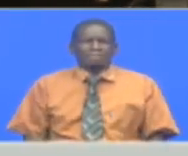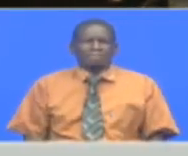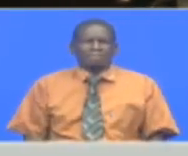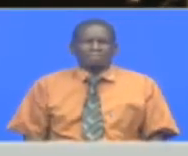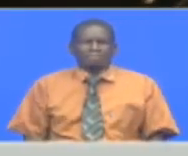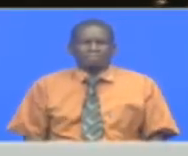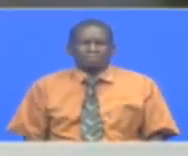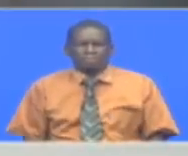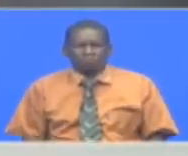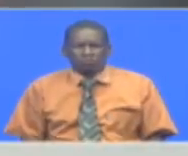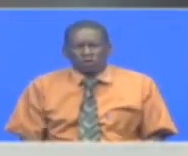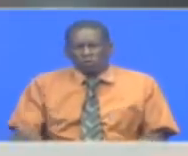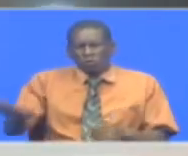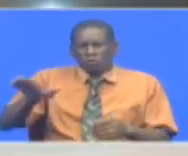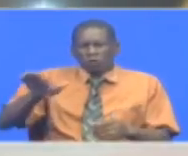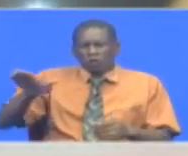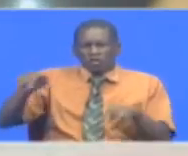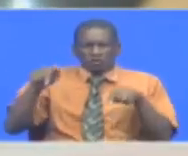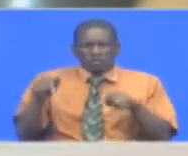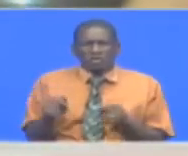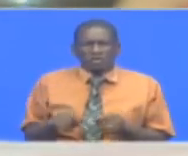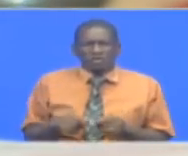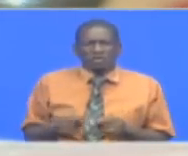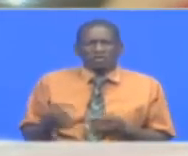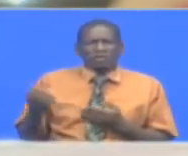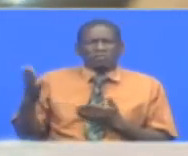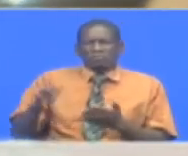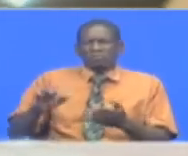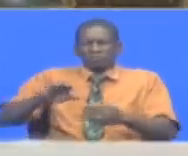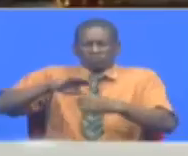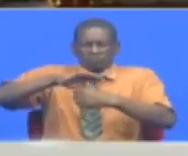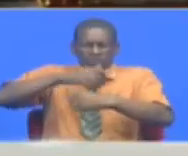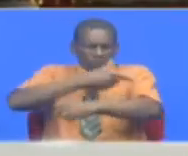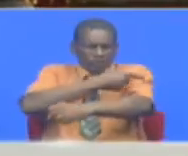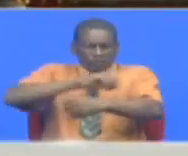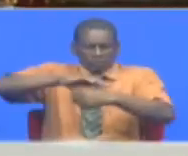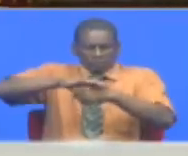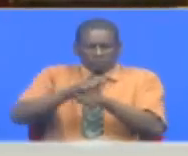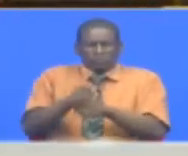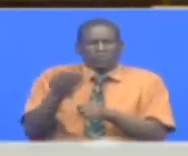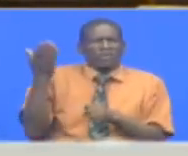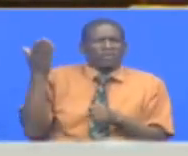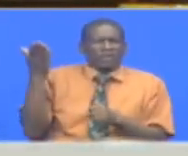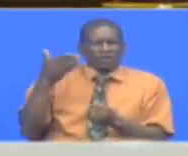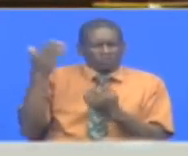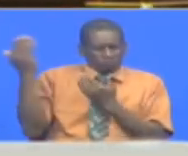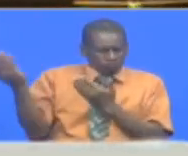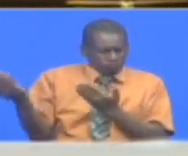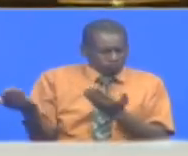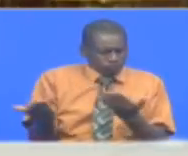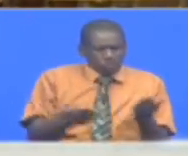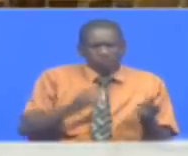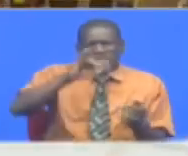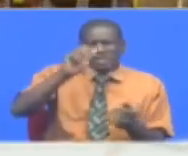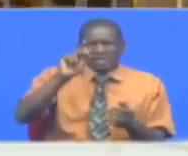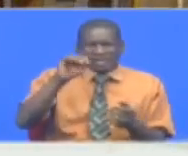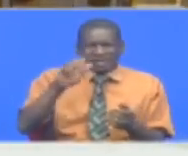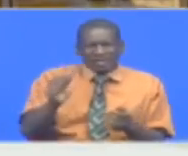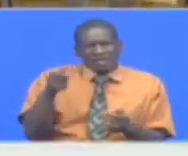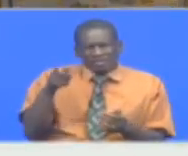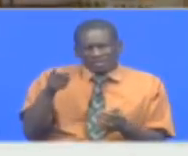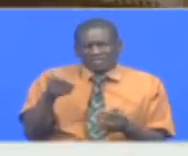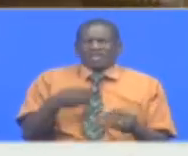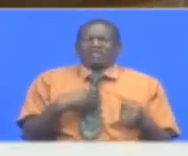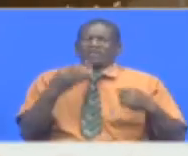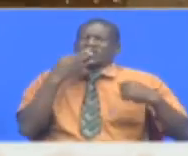Just at the break of dawn, the latest batch of vaccine arrived at the Jomo Kenyatta International Airport. This load,